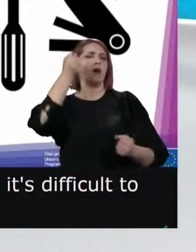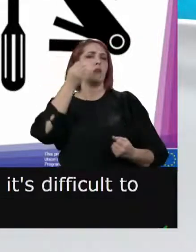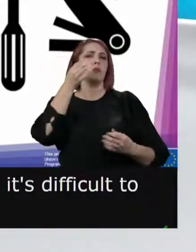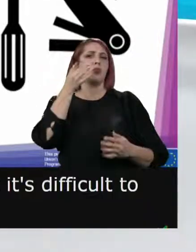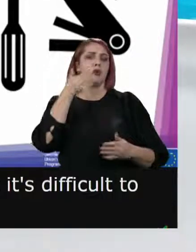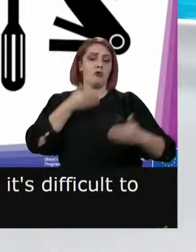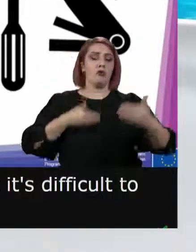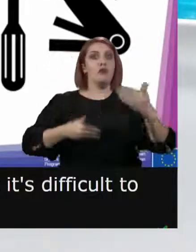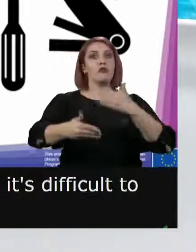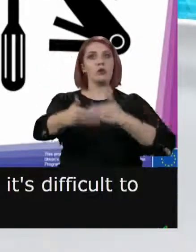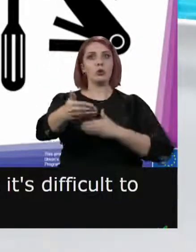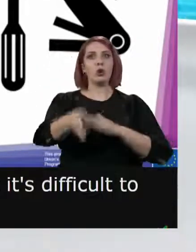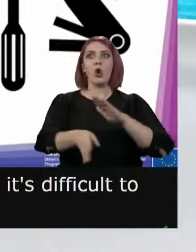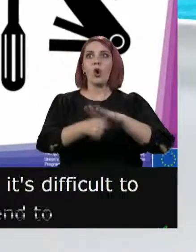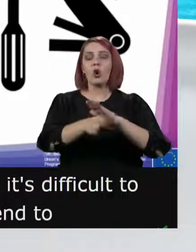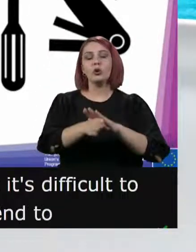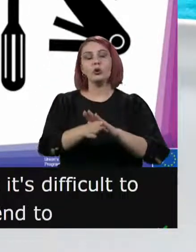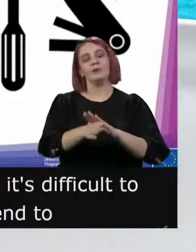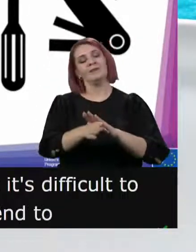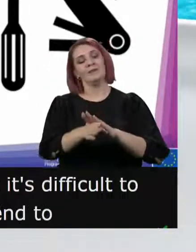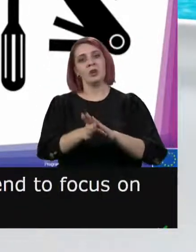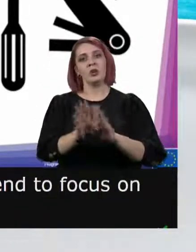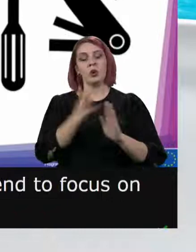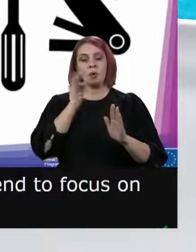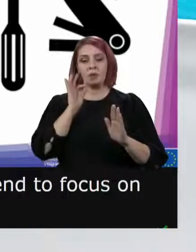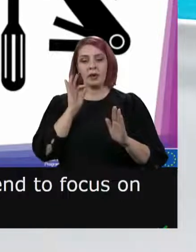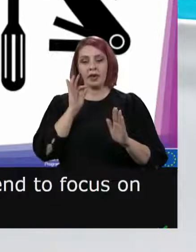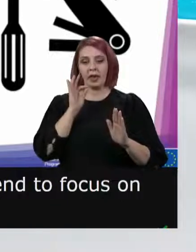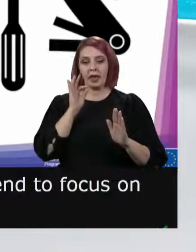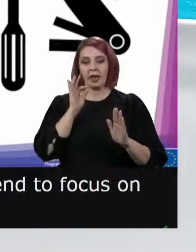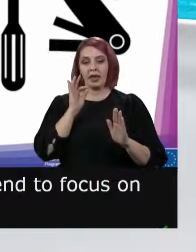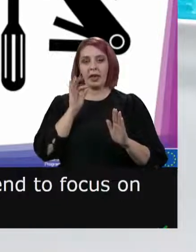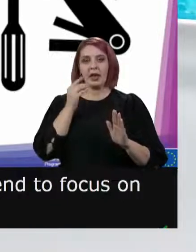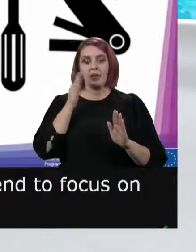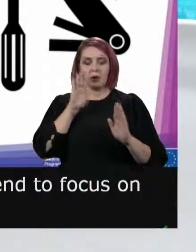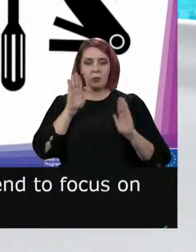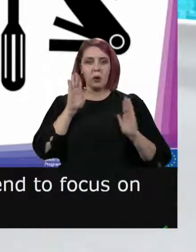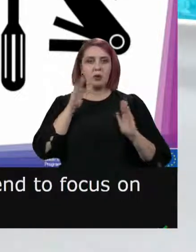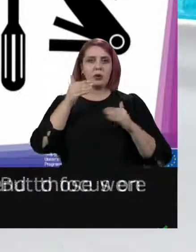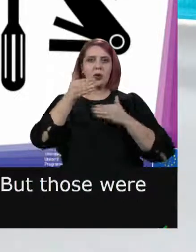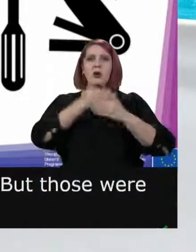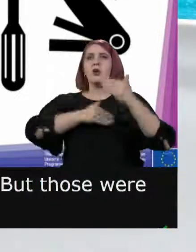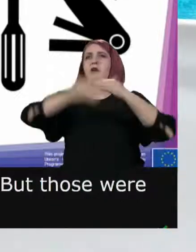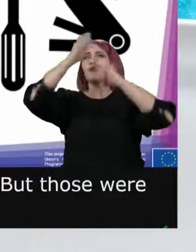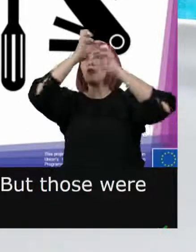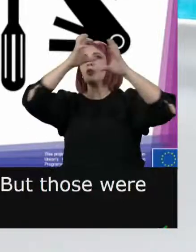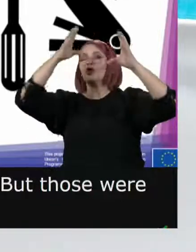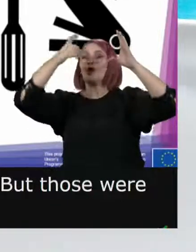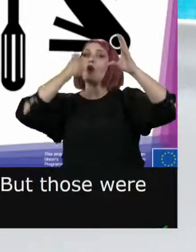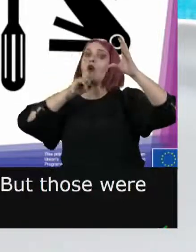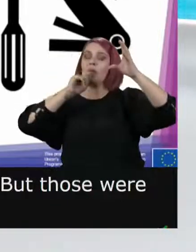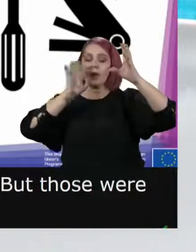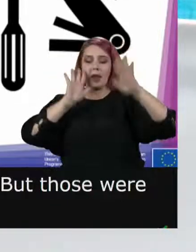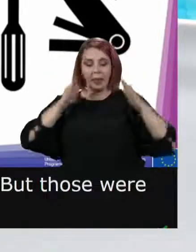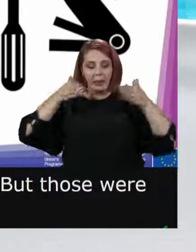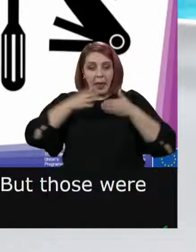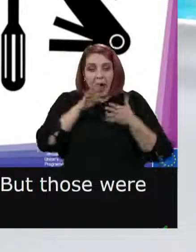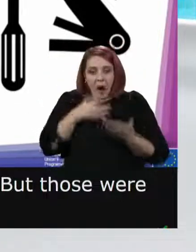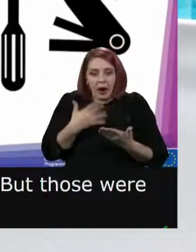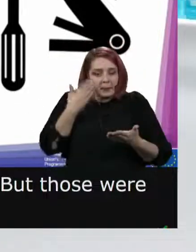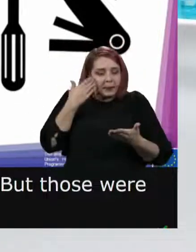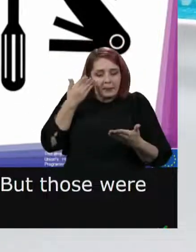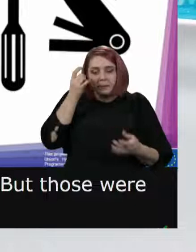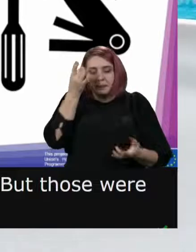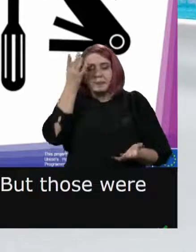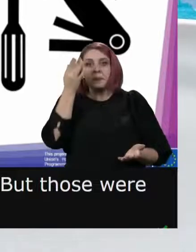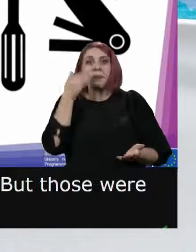focus on what could be done in the very short and quick term. But those were the ideas that were more technically feasible. All of the ideas that